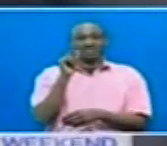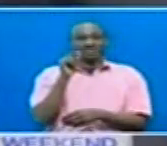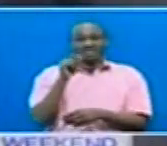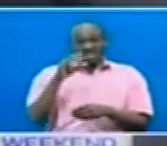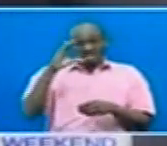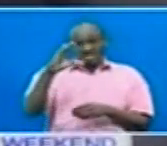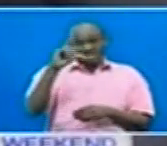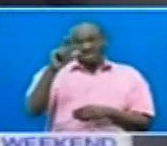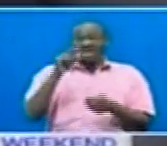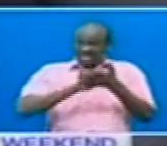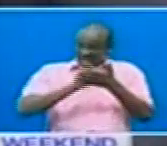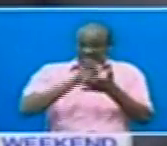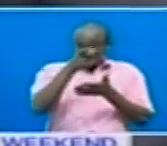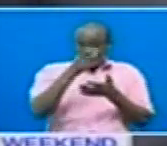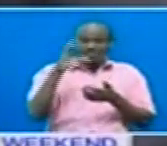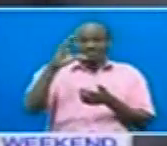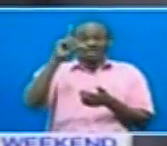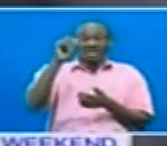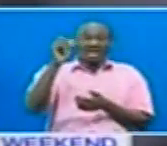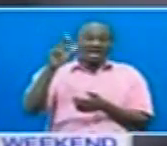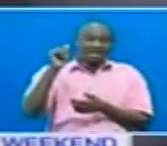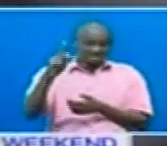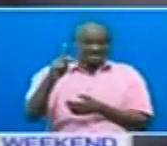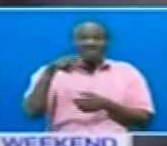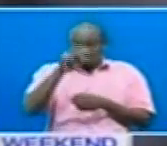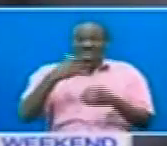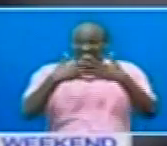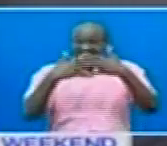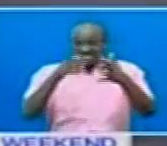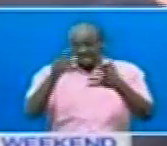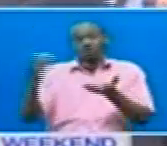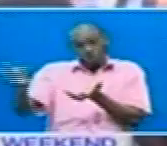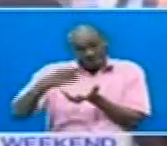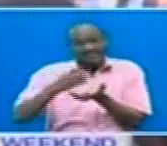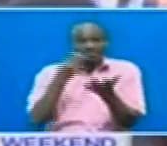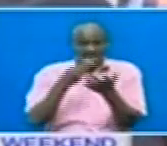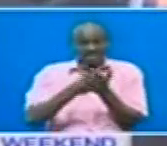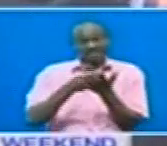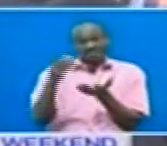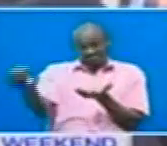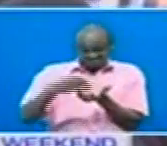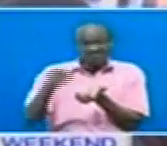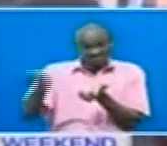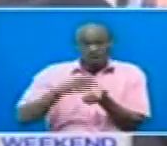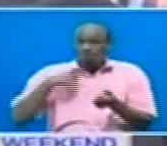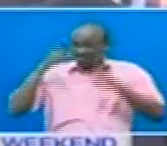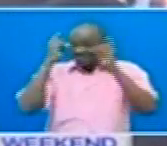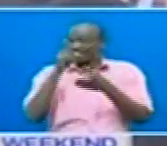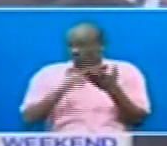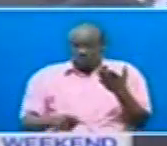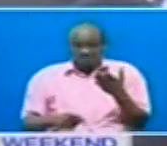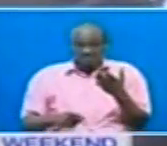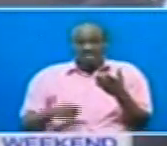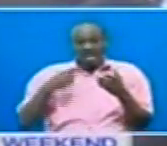clerks who have been stationed at the gate to collect revenue. We decided, as per